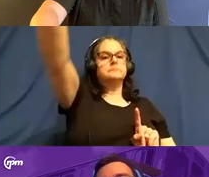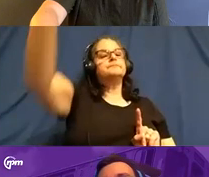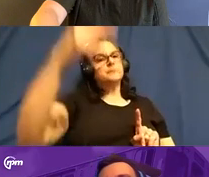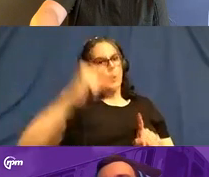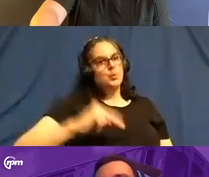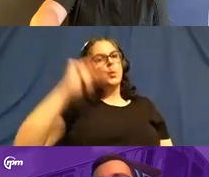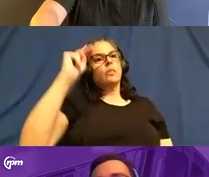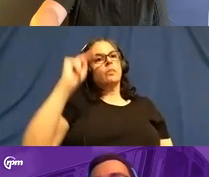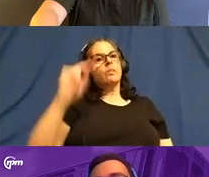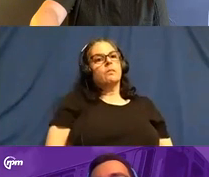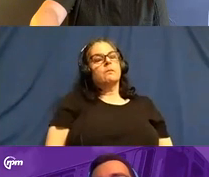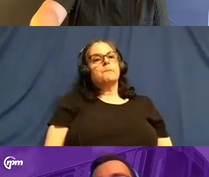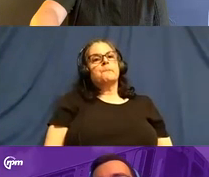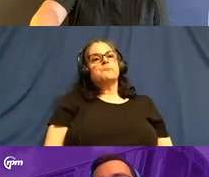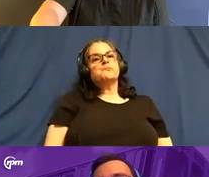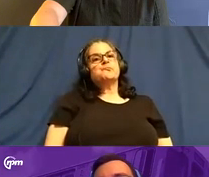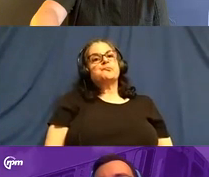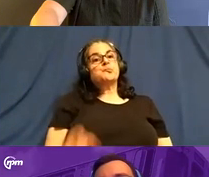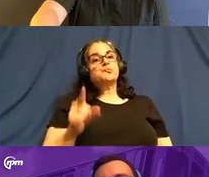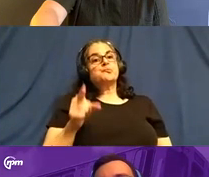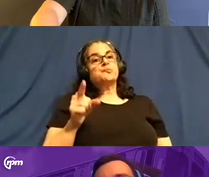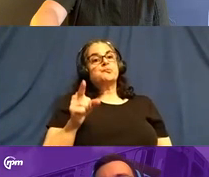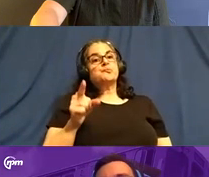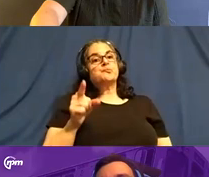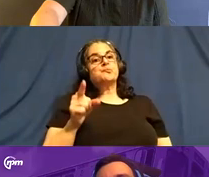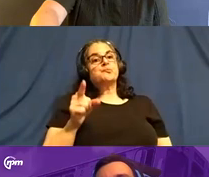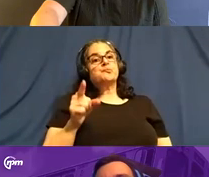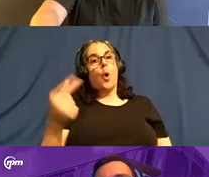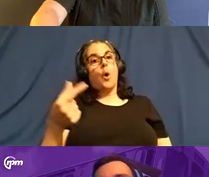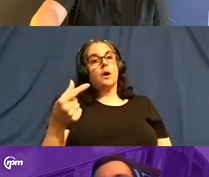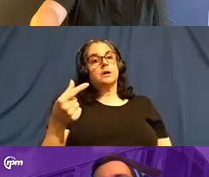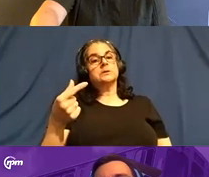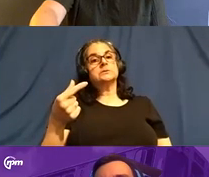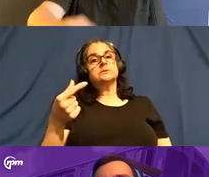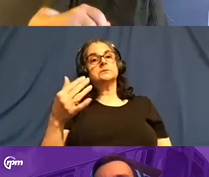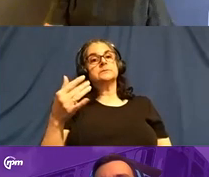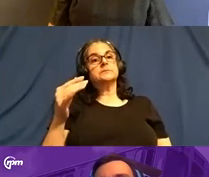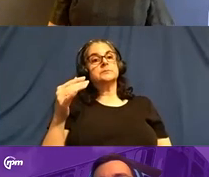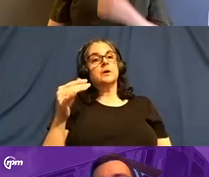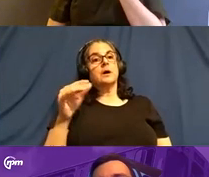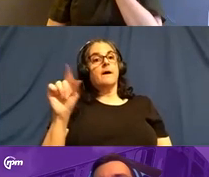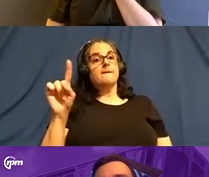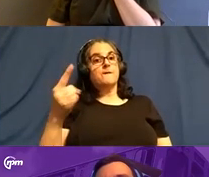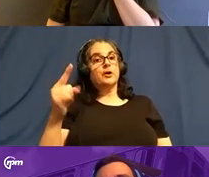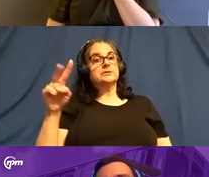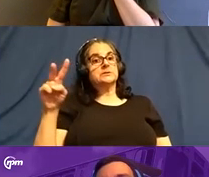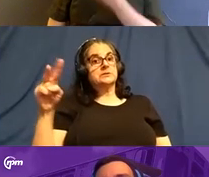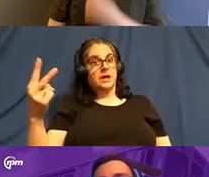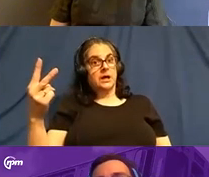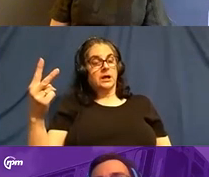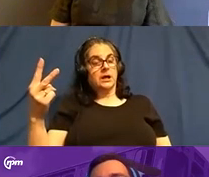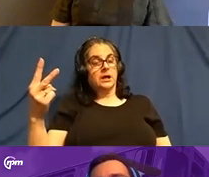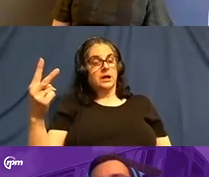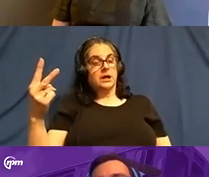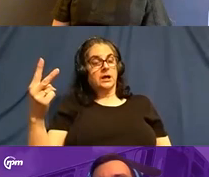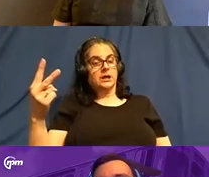In the middle of this reroute on August, the Thorndale work on August 1st and 2nd, again, we'll have those same 3 station